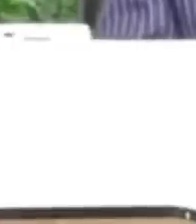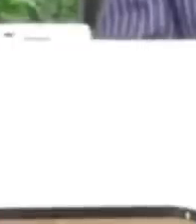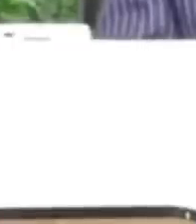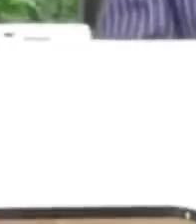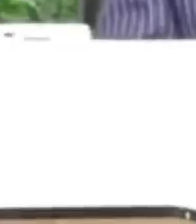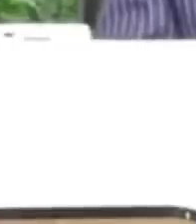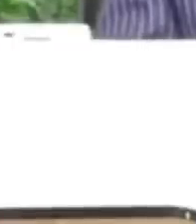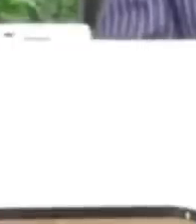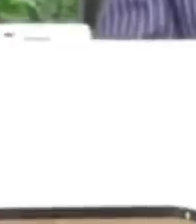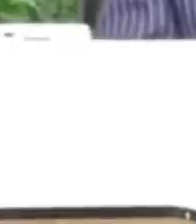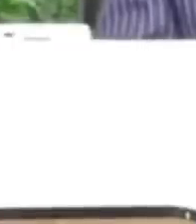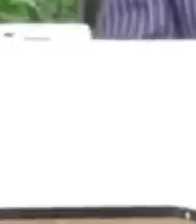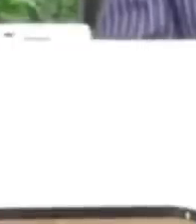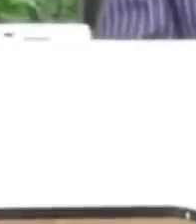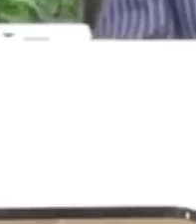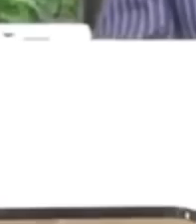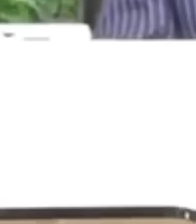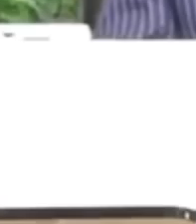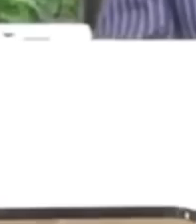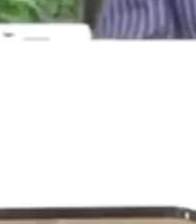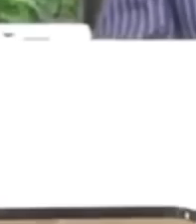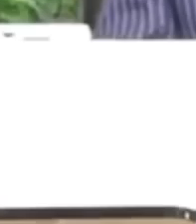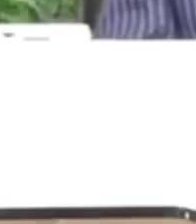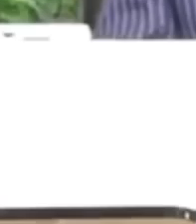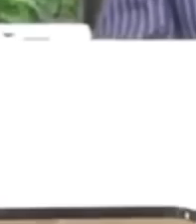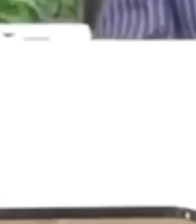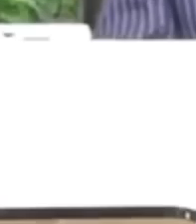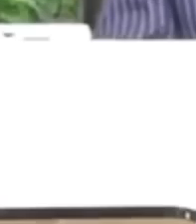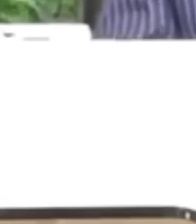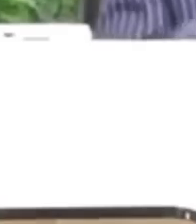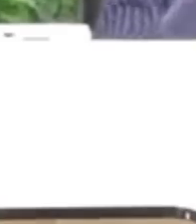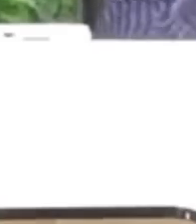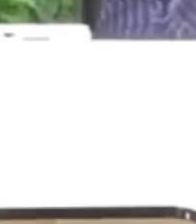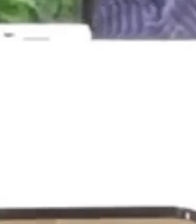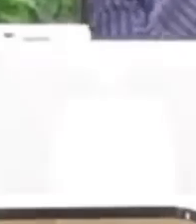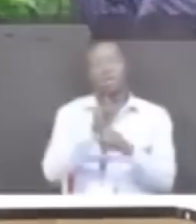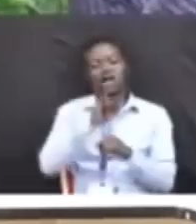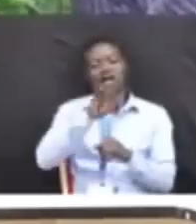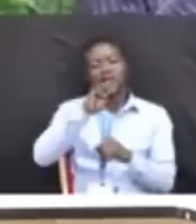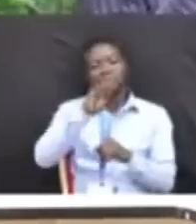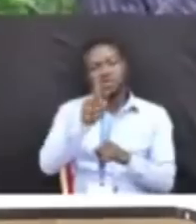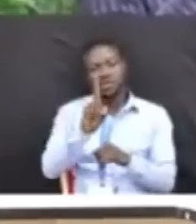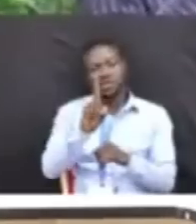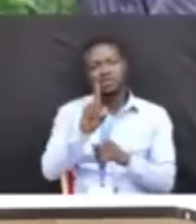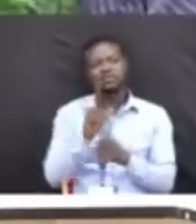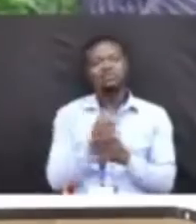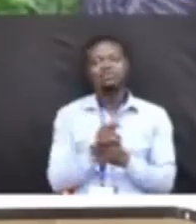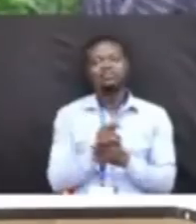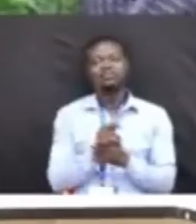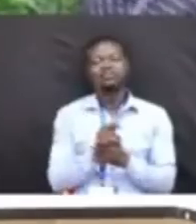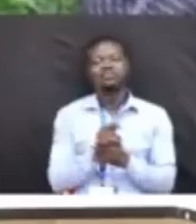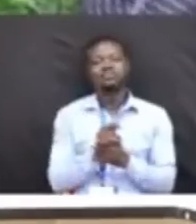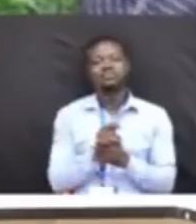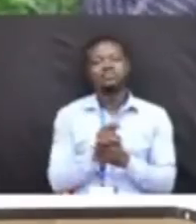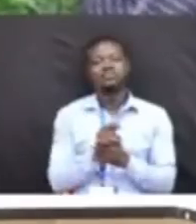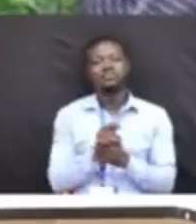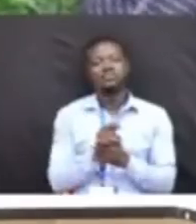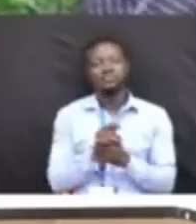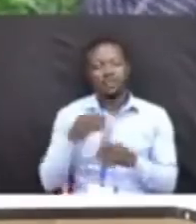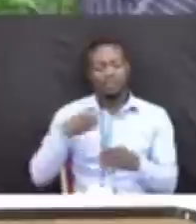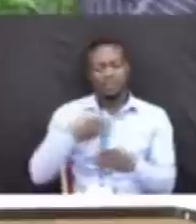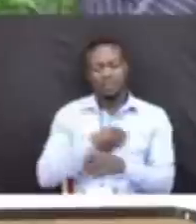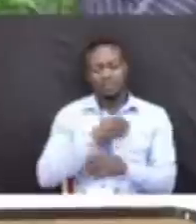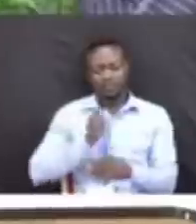Nanaya Okumilabi. The International Missions Director, Apostle Emmanuel Ajimambekwen. Members of the